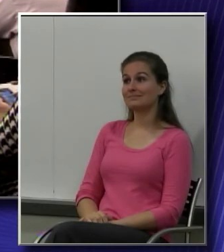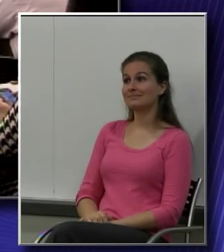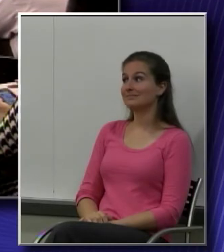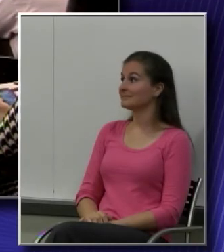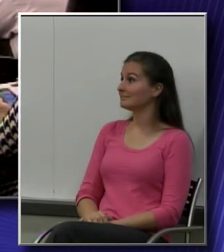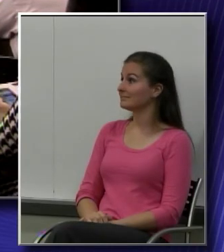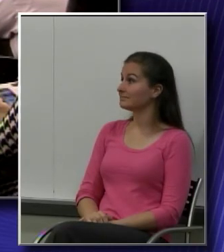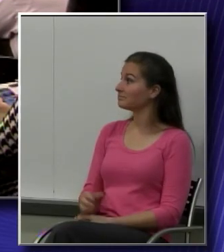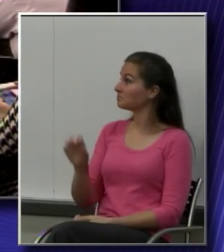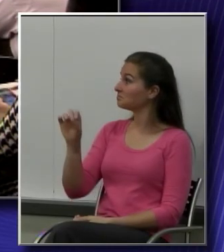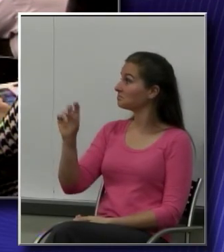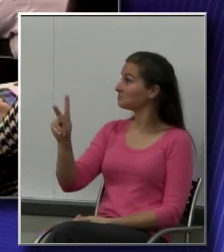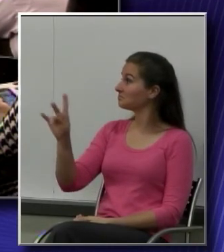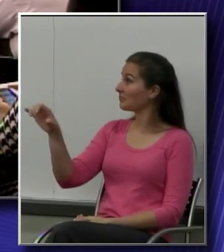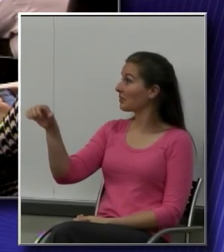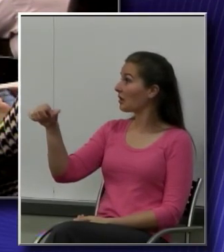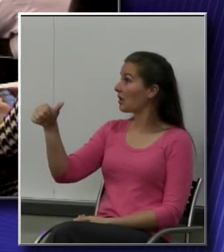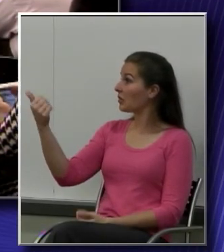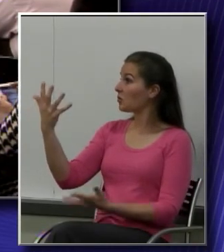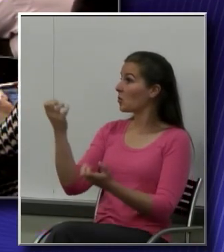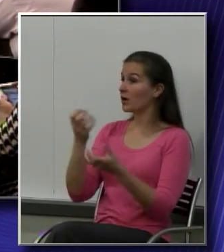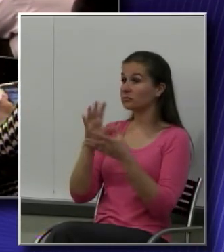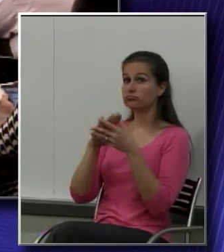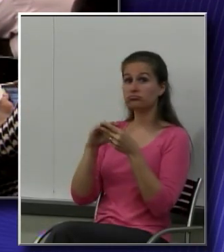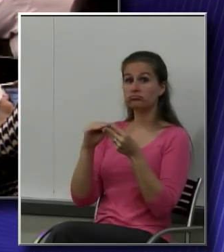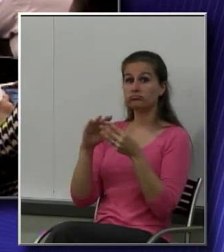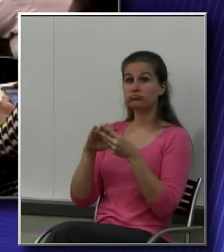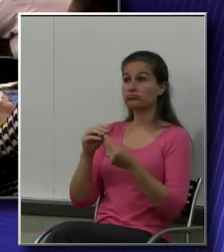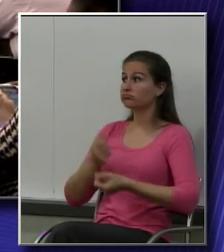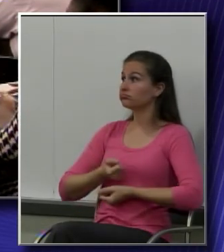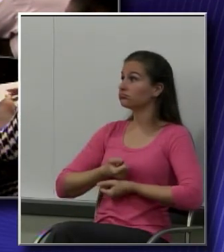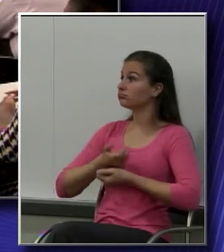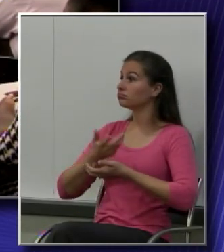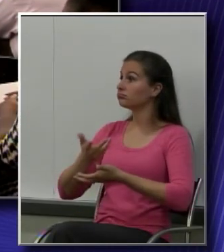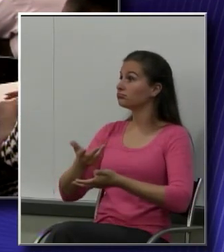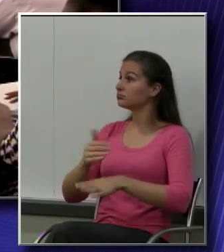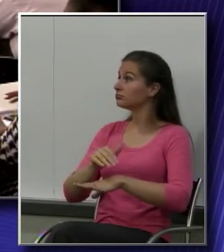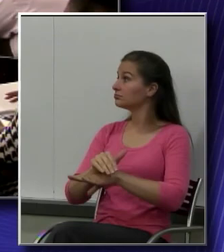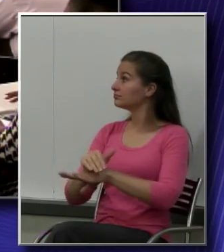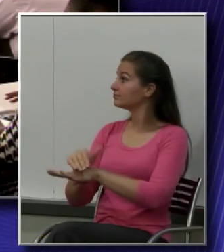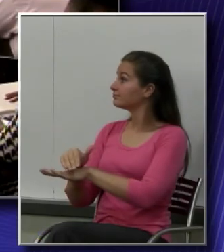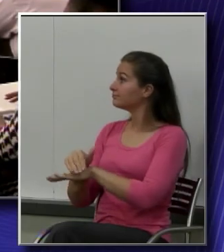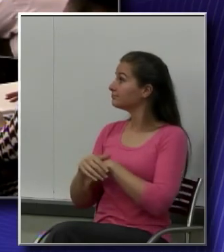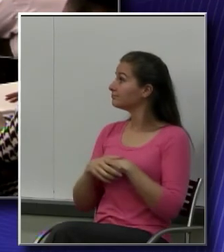Okay, are there others? Would anyone else like to make a comment this evening?